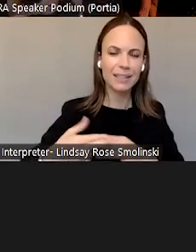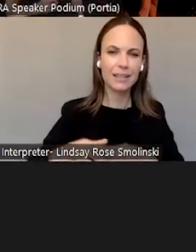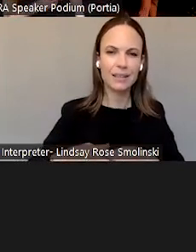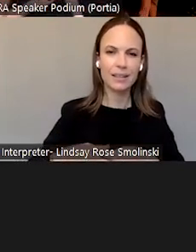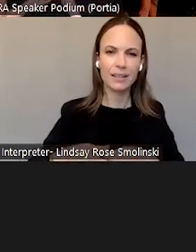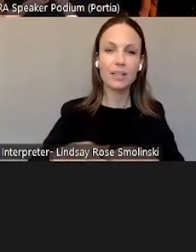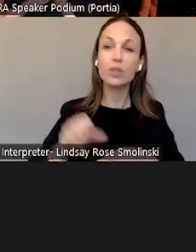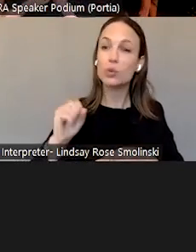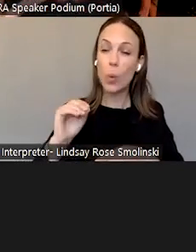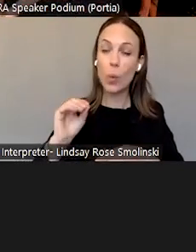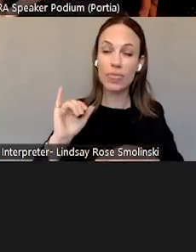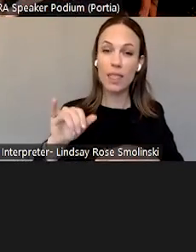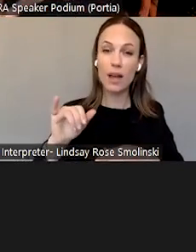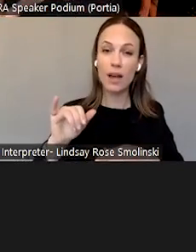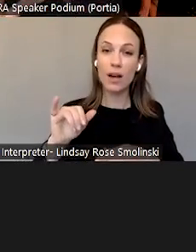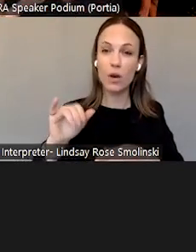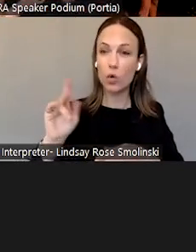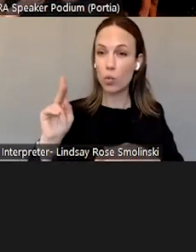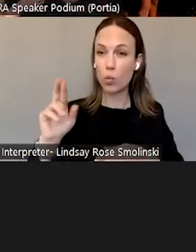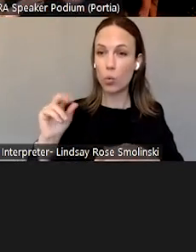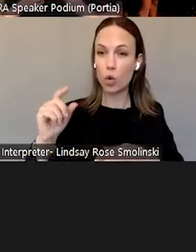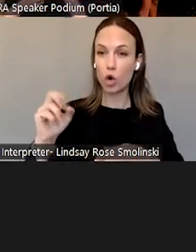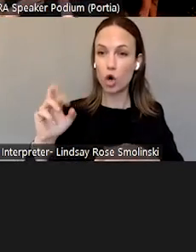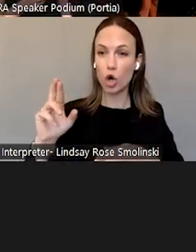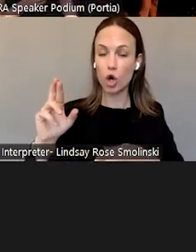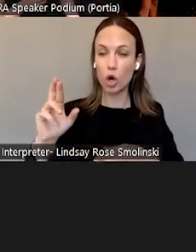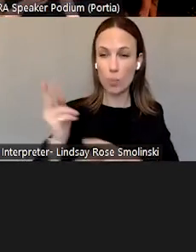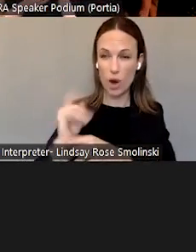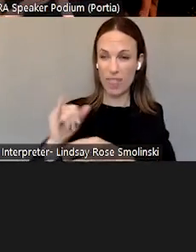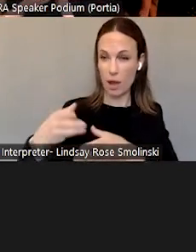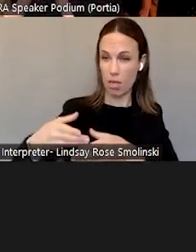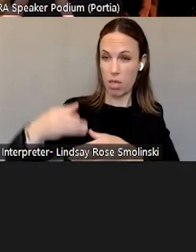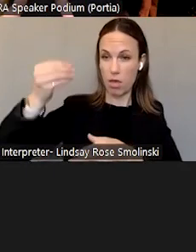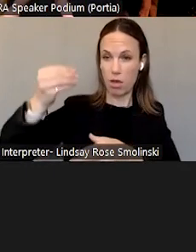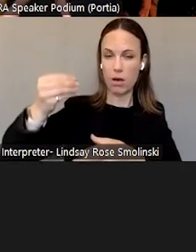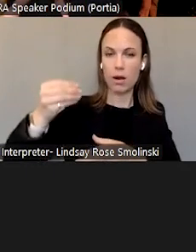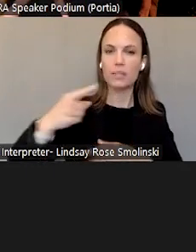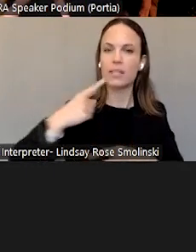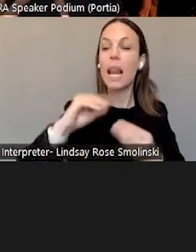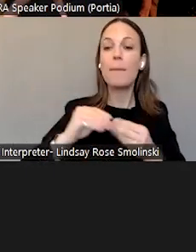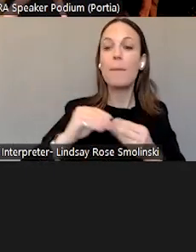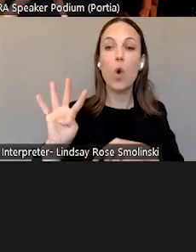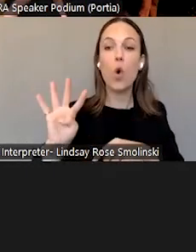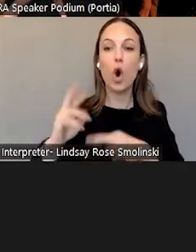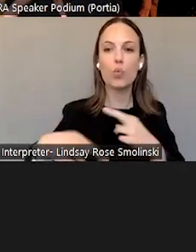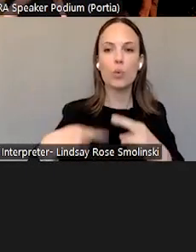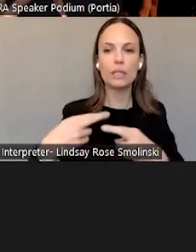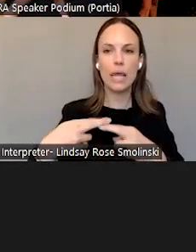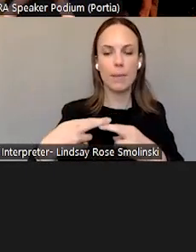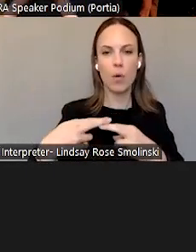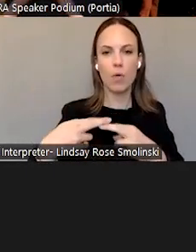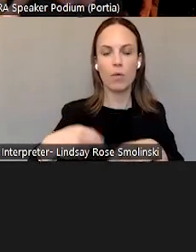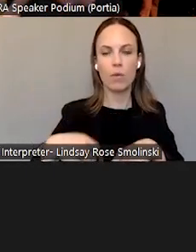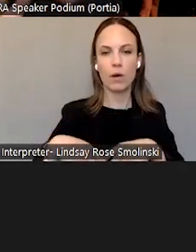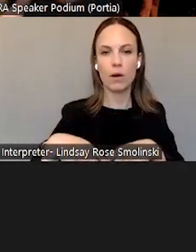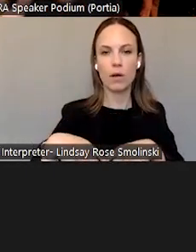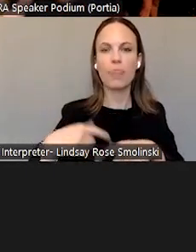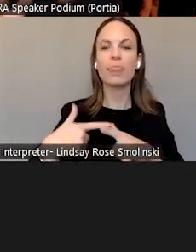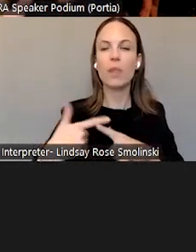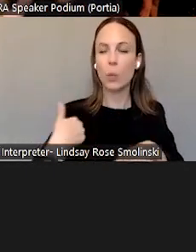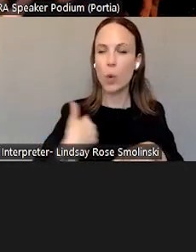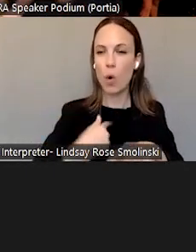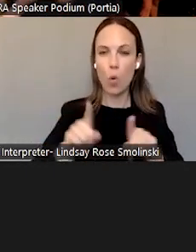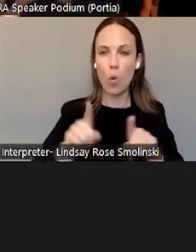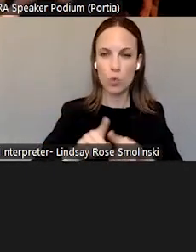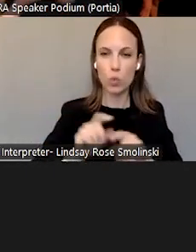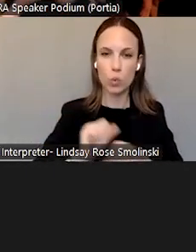Yeah, so the Kroger product, it's number 4 recyclable. And then we also work